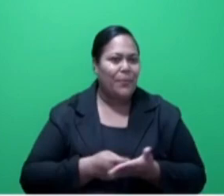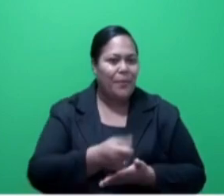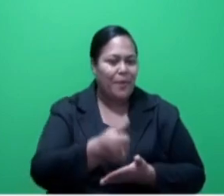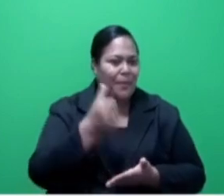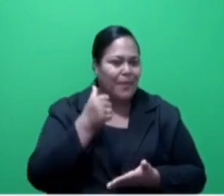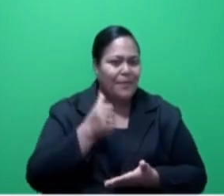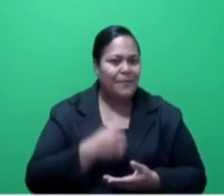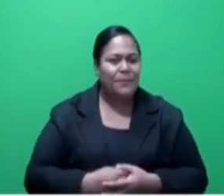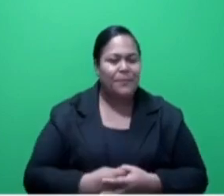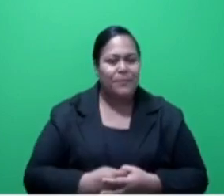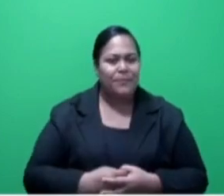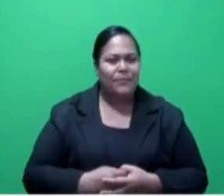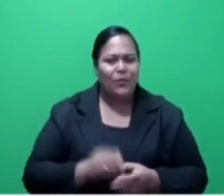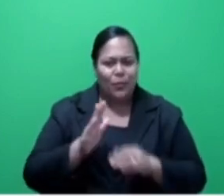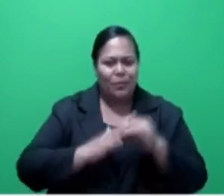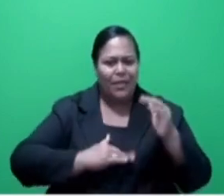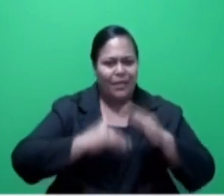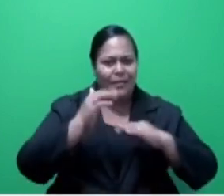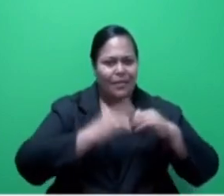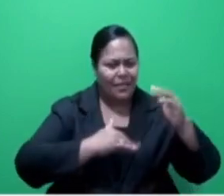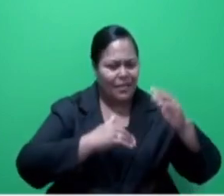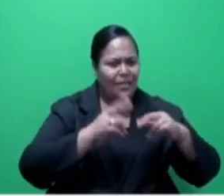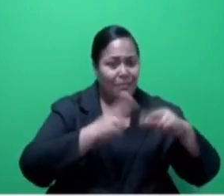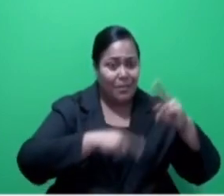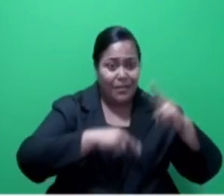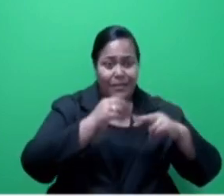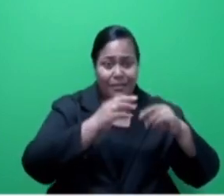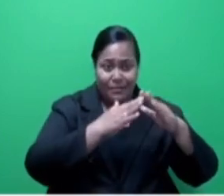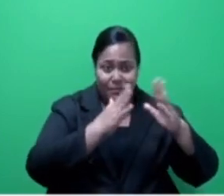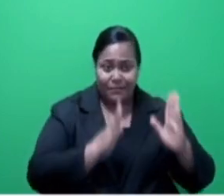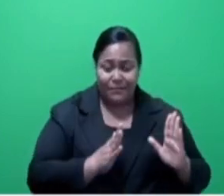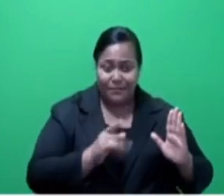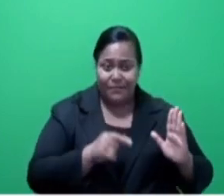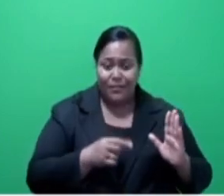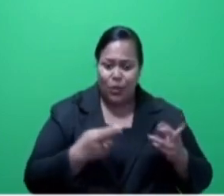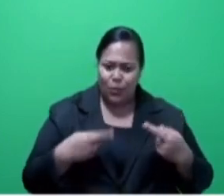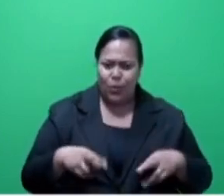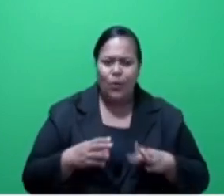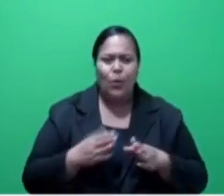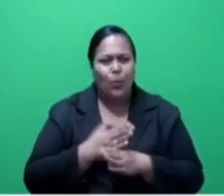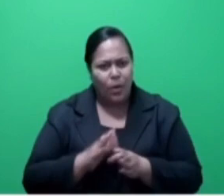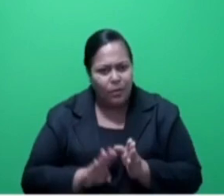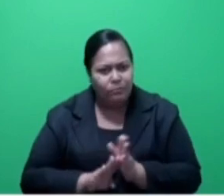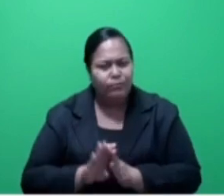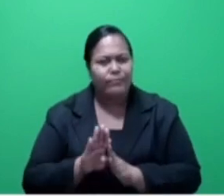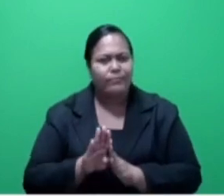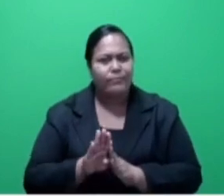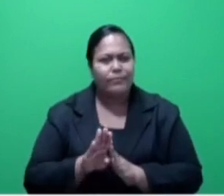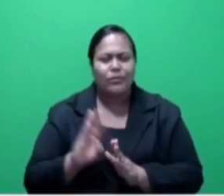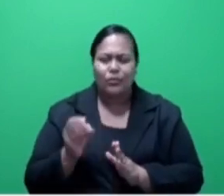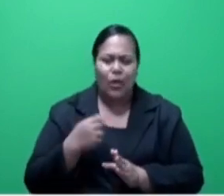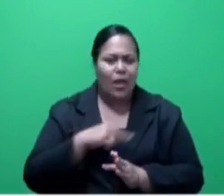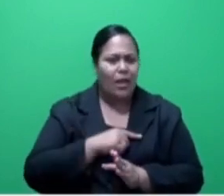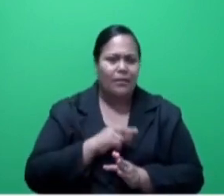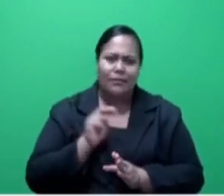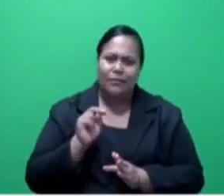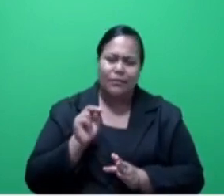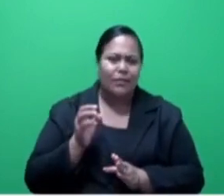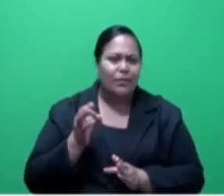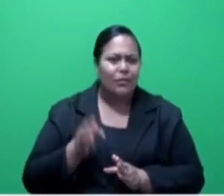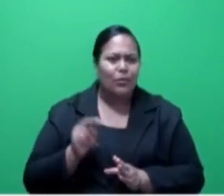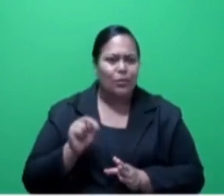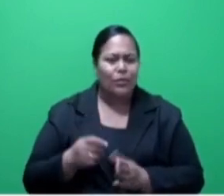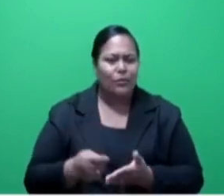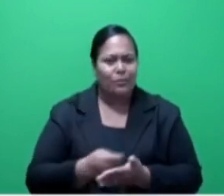sure our economy progresses, in the future they don't have to pay much at all. That's the reality, sir. Mr. Speaker, sir, I would like to